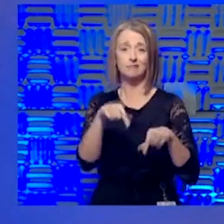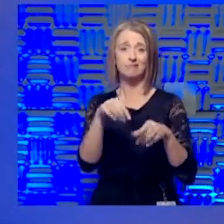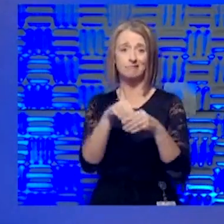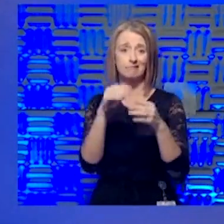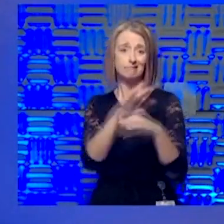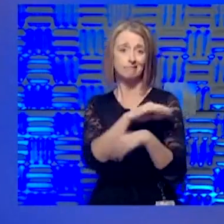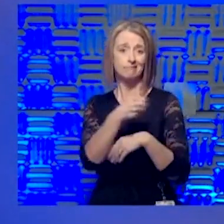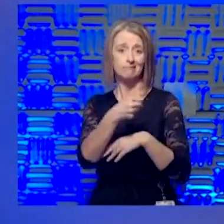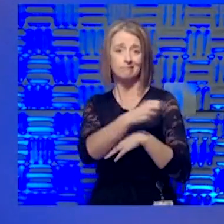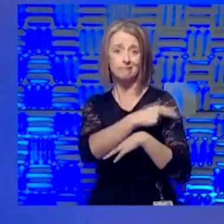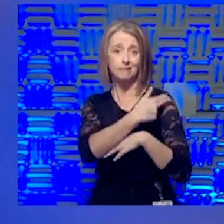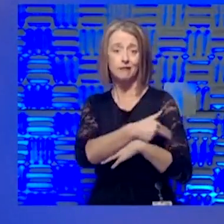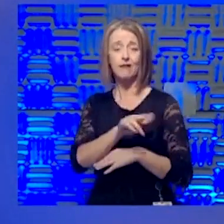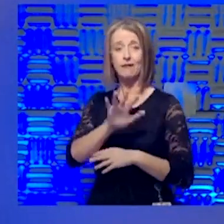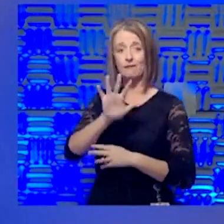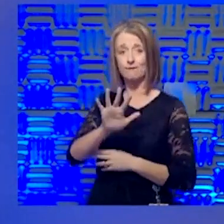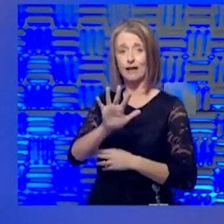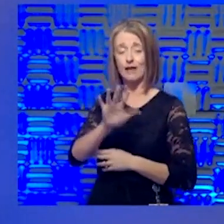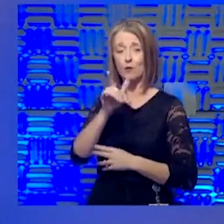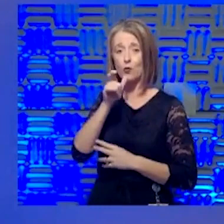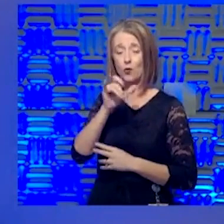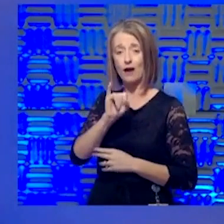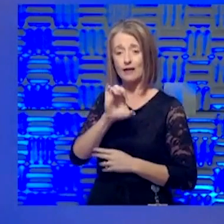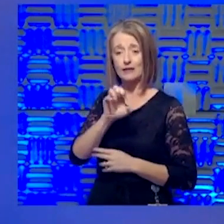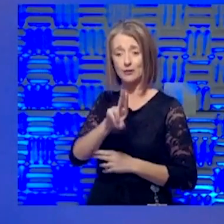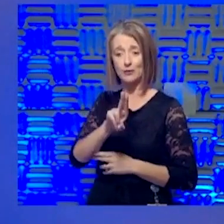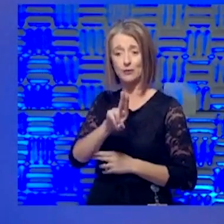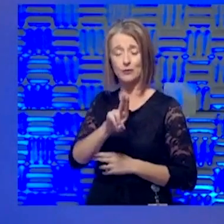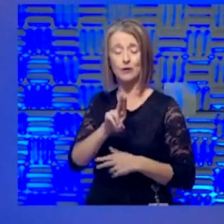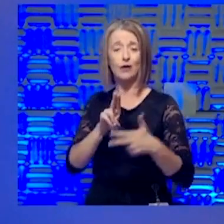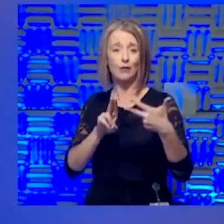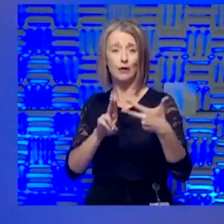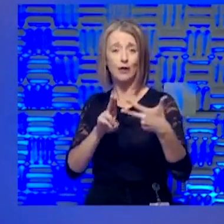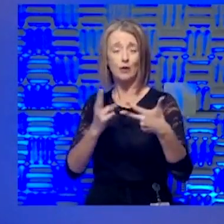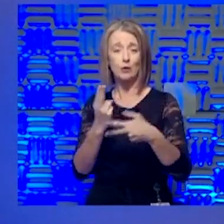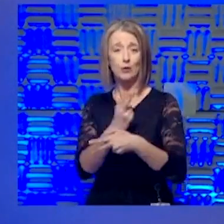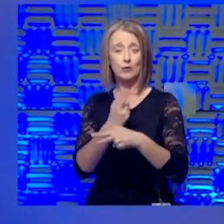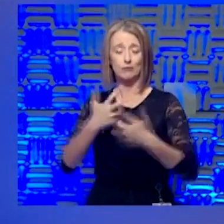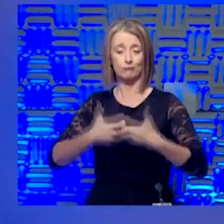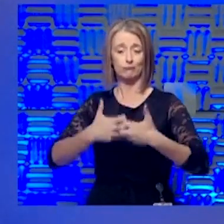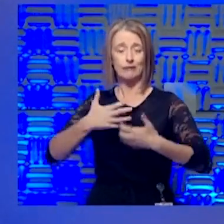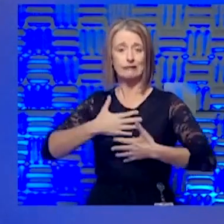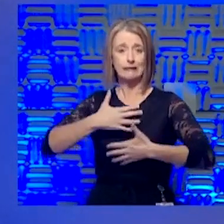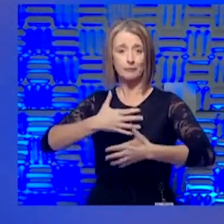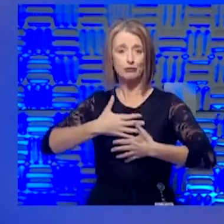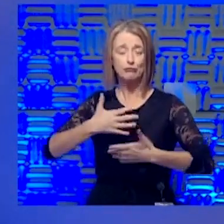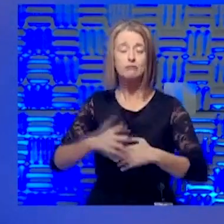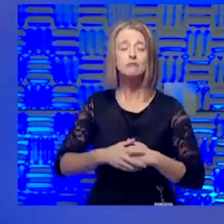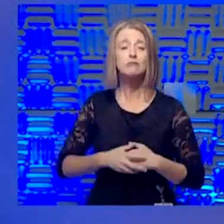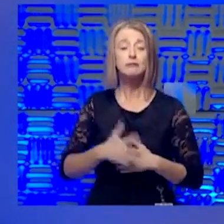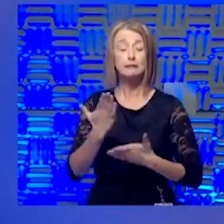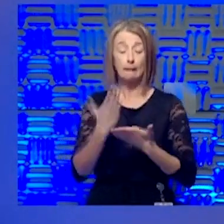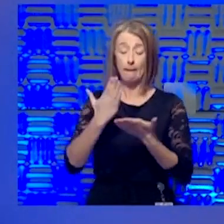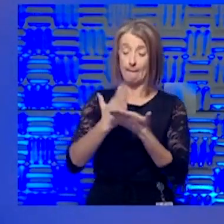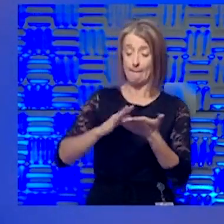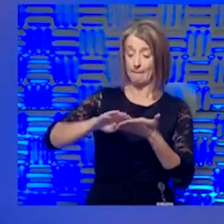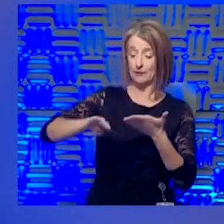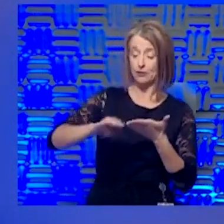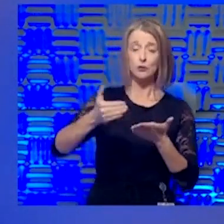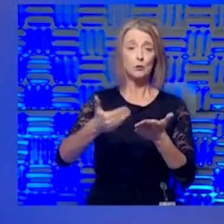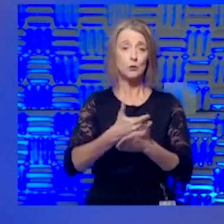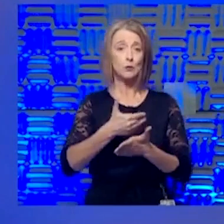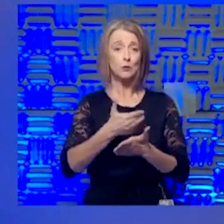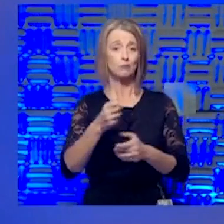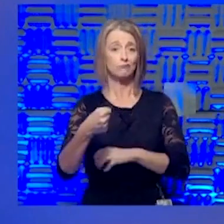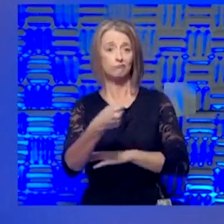only 5 of which are in the ICU and 3 of which are on ventilators. So again, I think we've had some discharges and some new admissions,